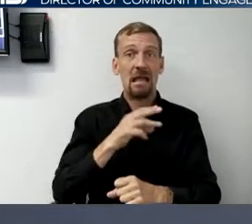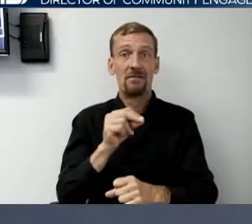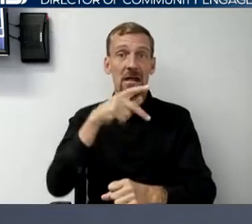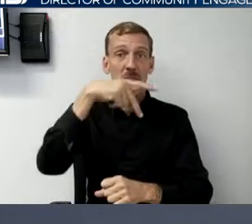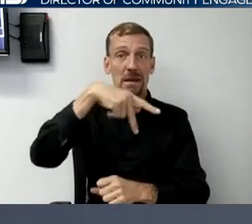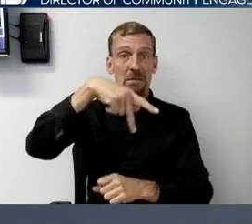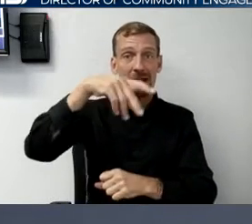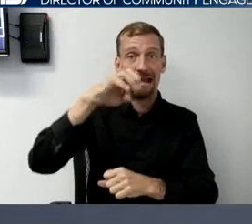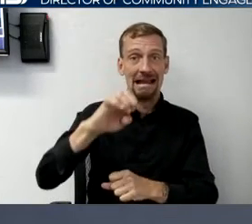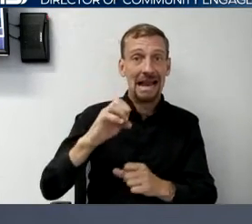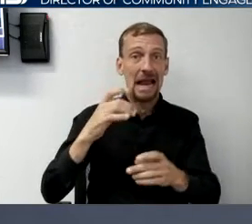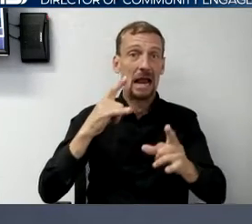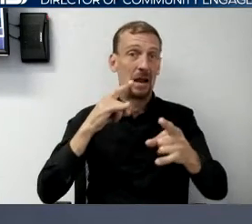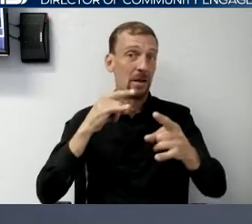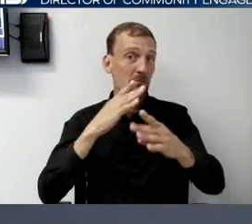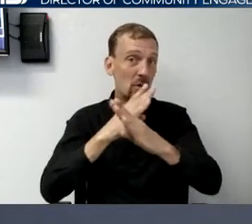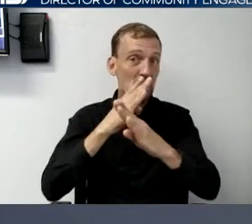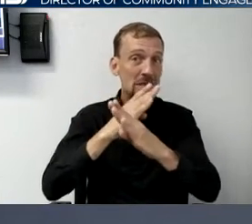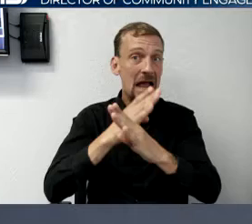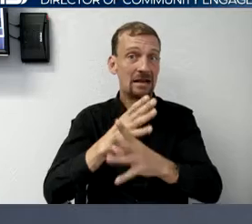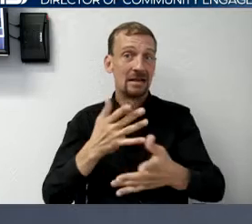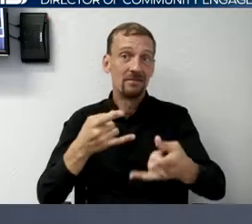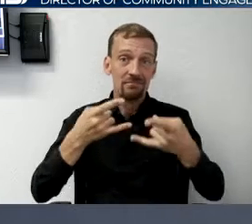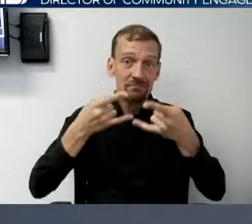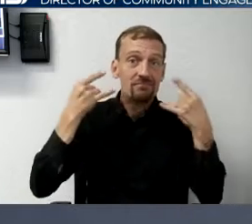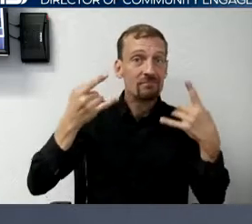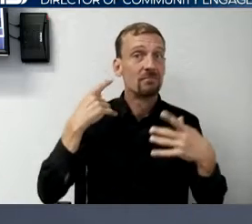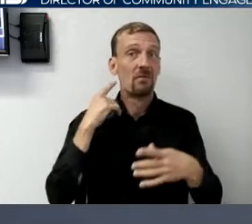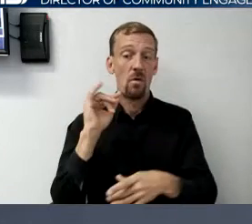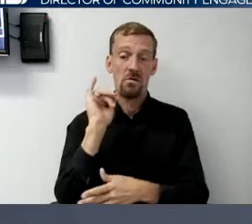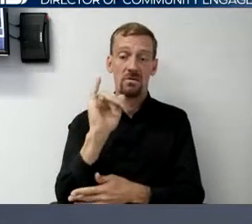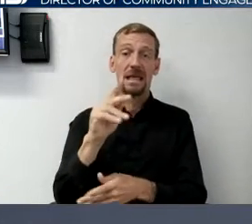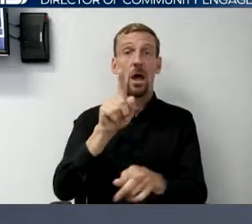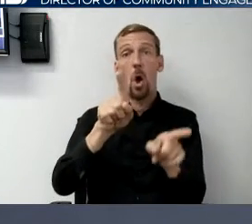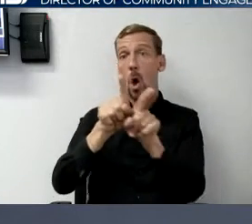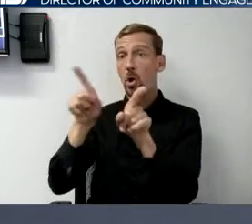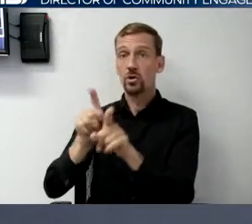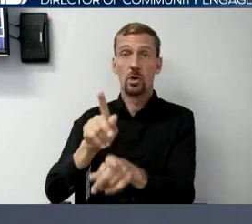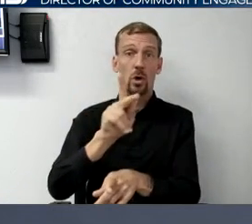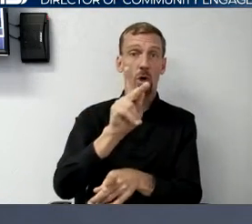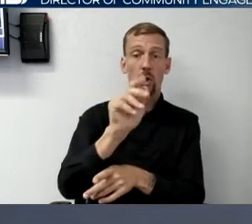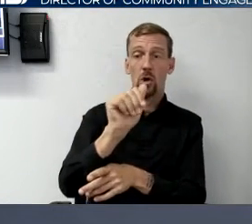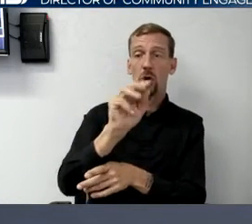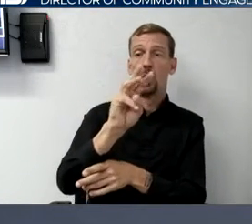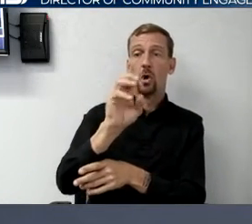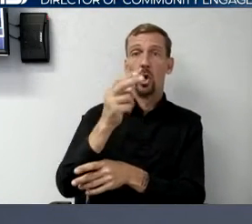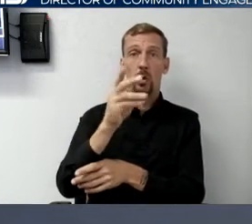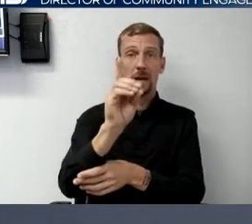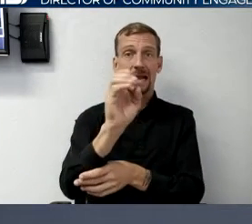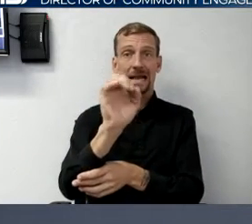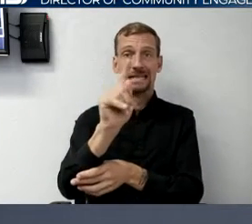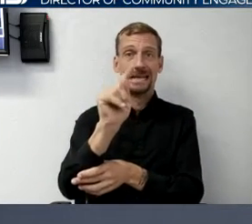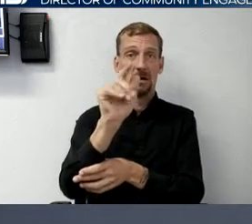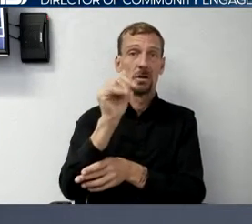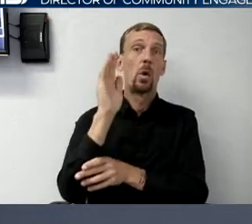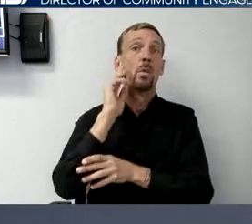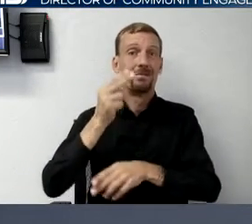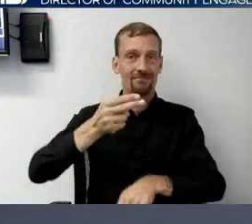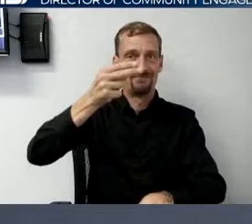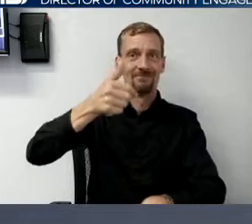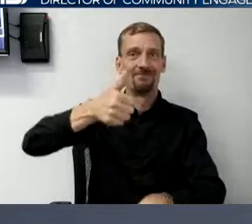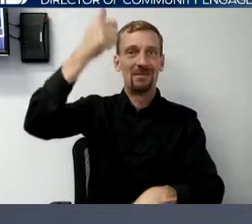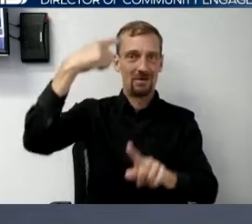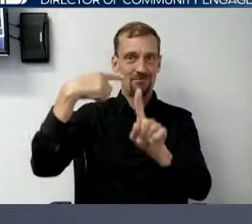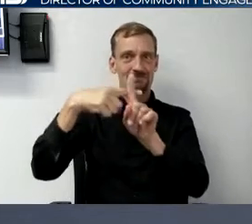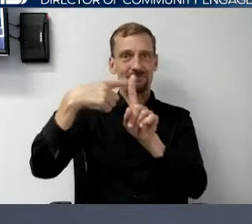keep beds available. So again, Kaweah Delta is also going to have a higher positivity rate as well.